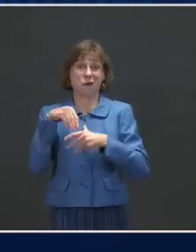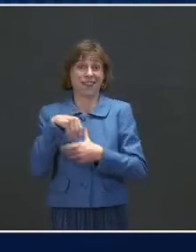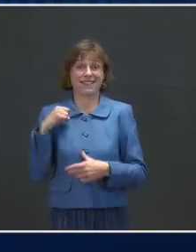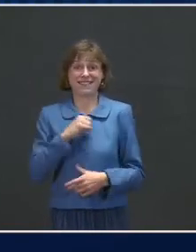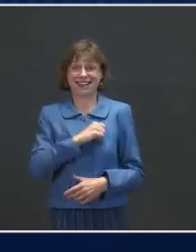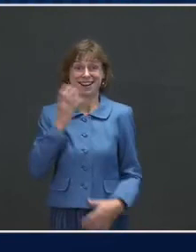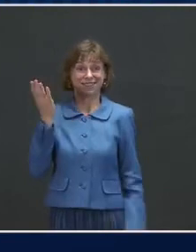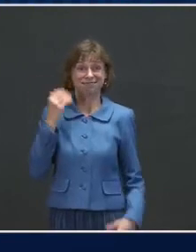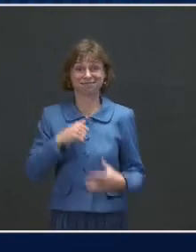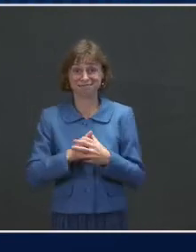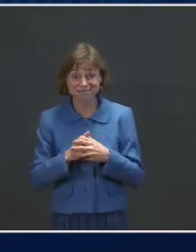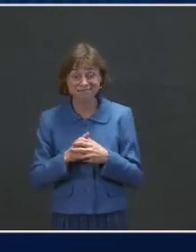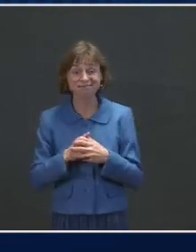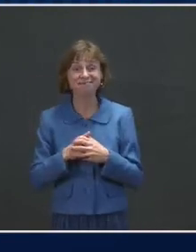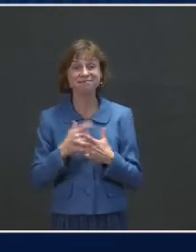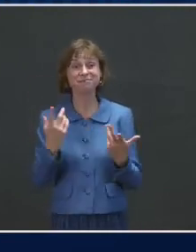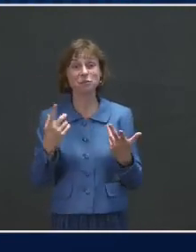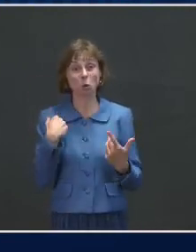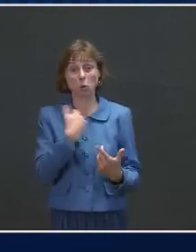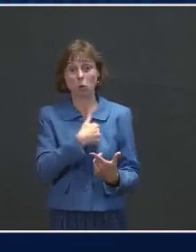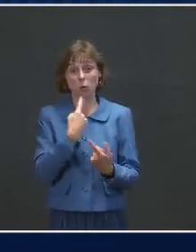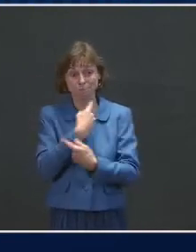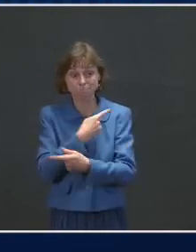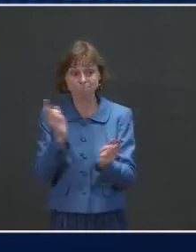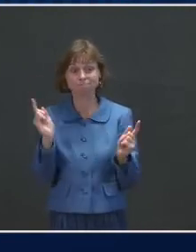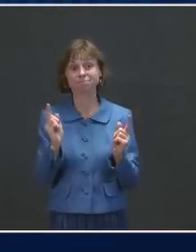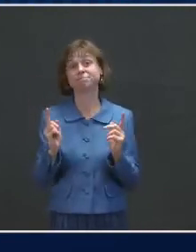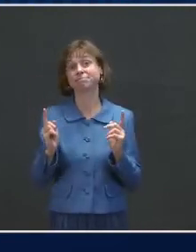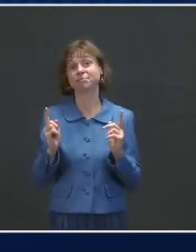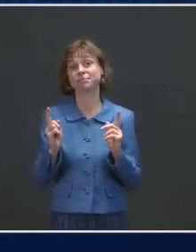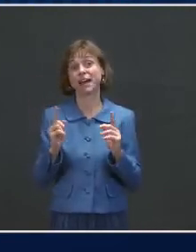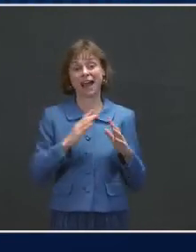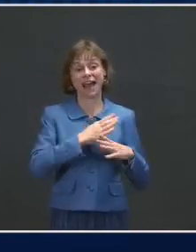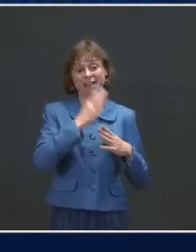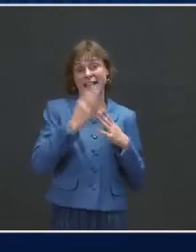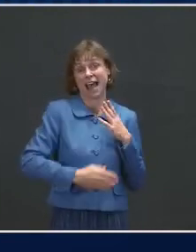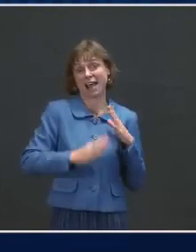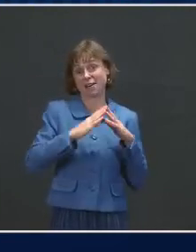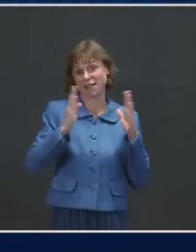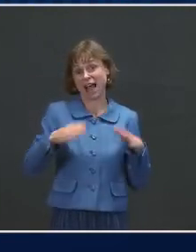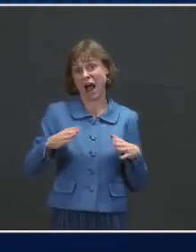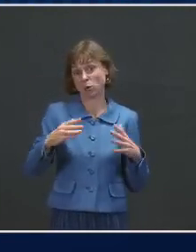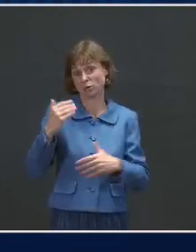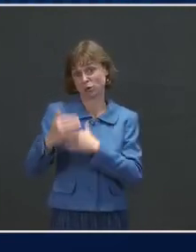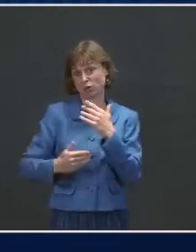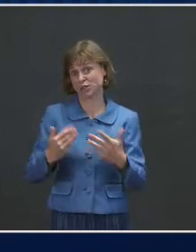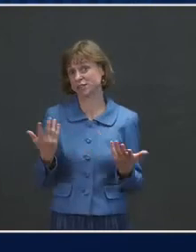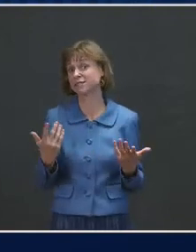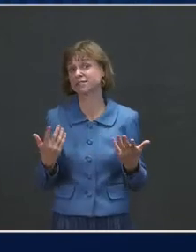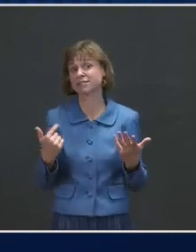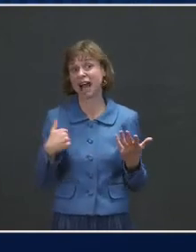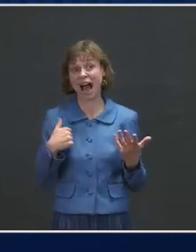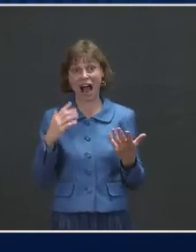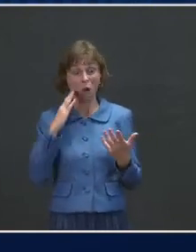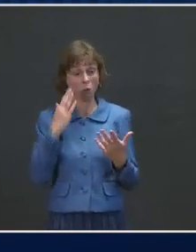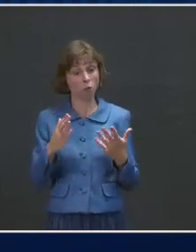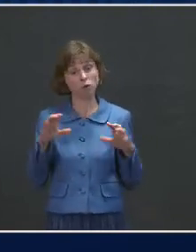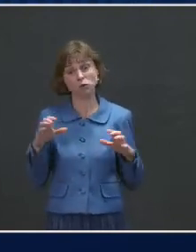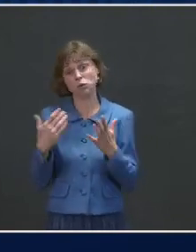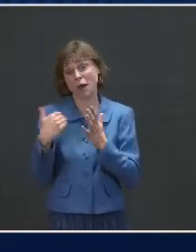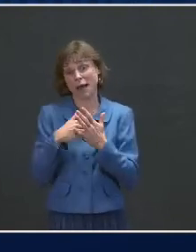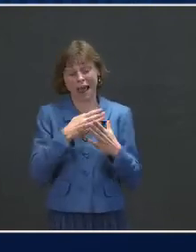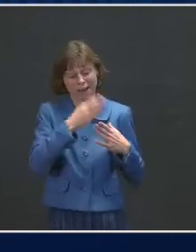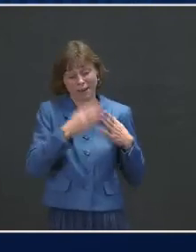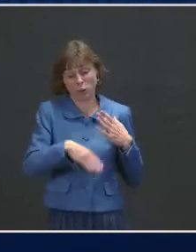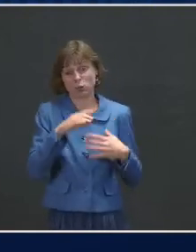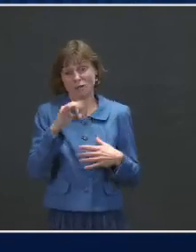the conclusion of the House proceedings. I certainly would consider doing that at the conclusion of the Senate, but